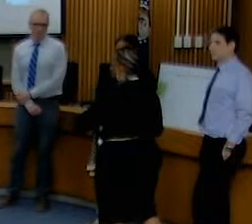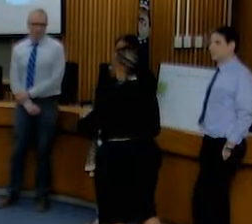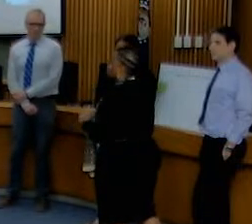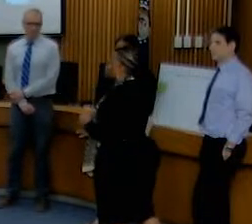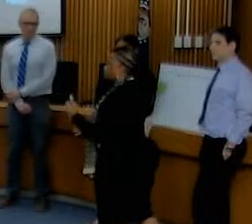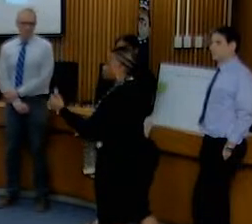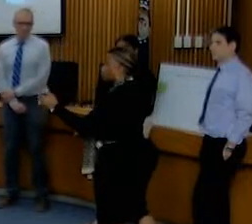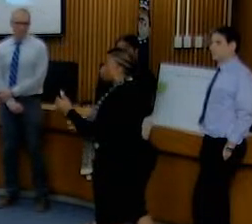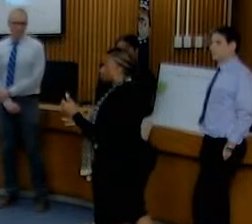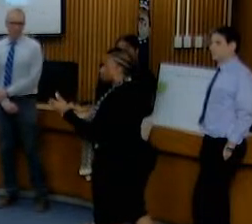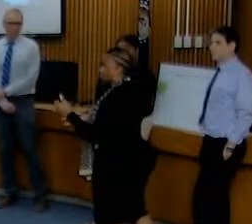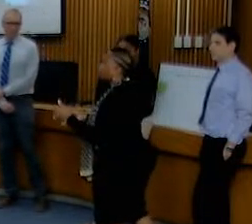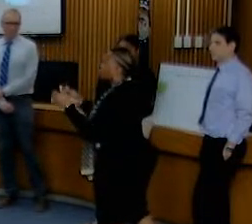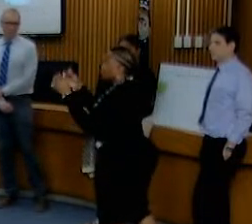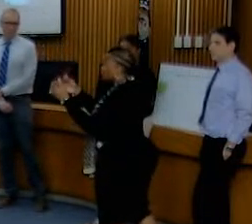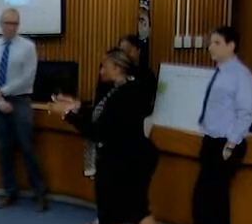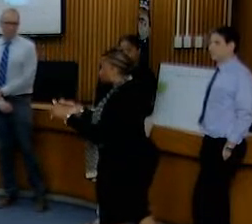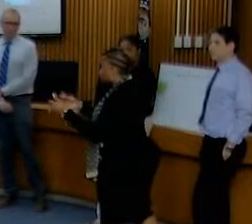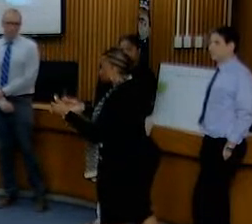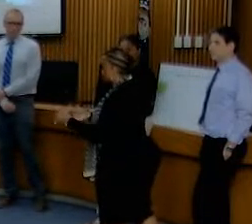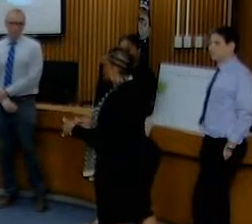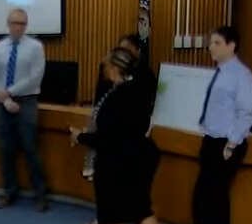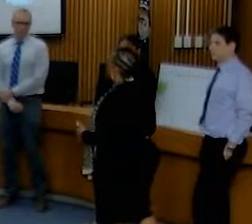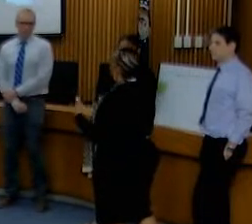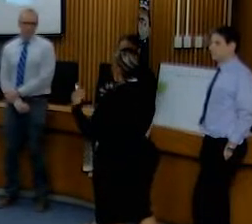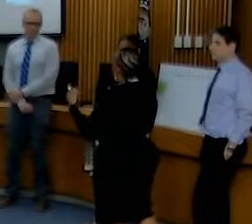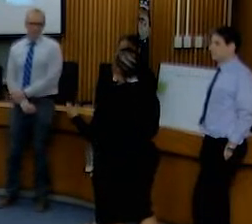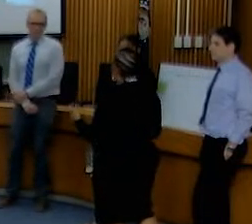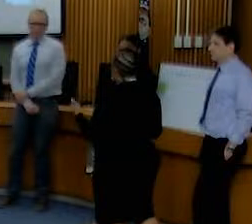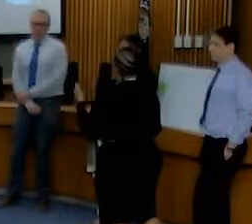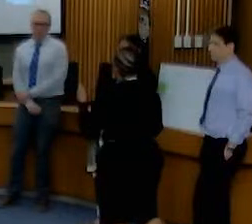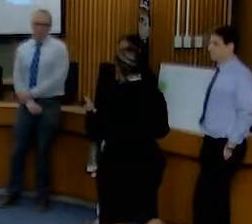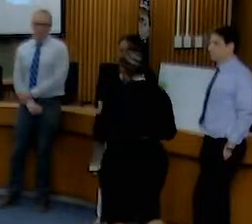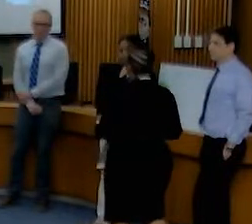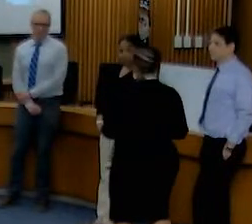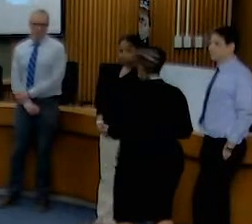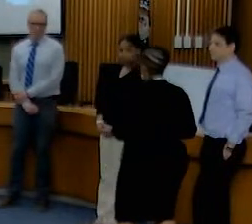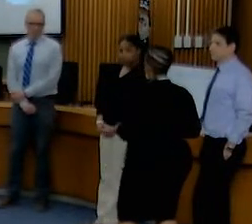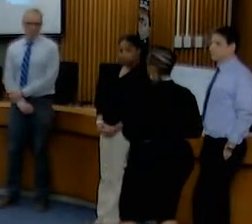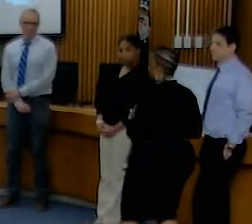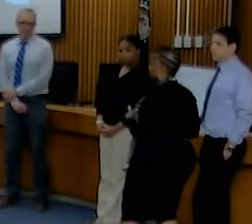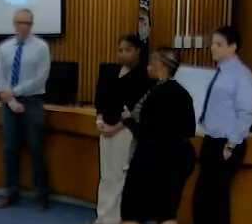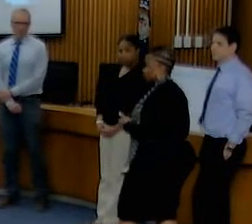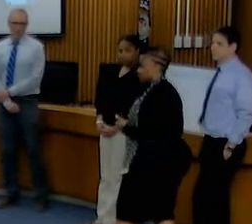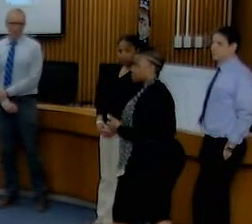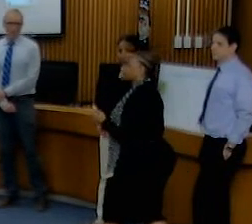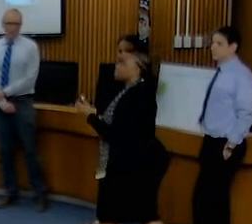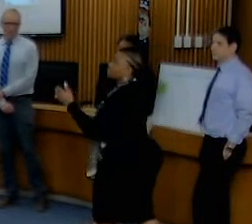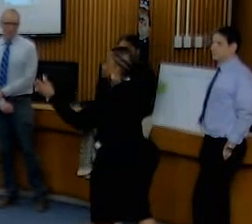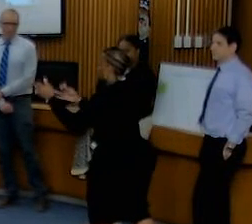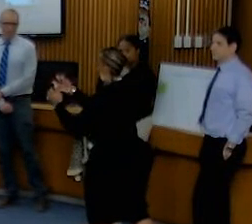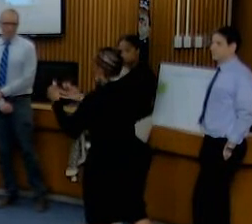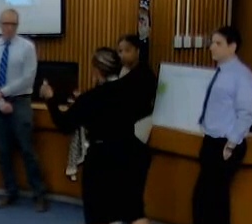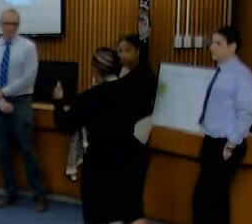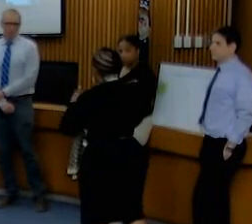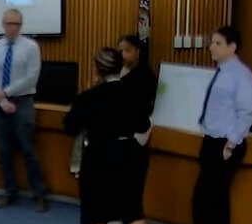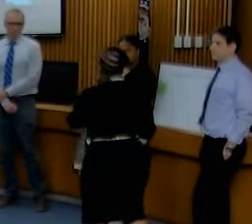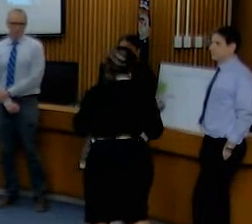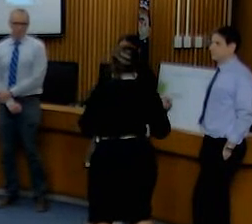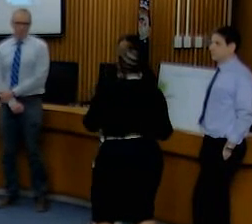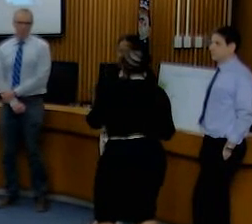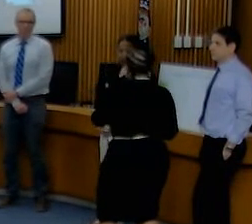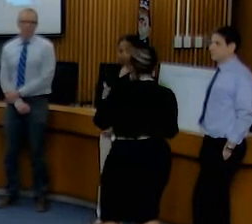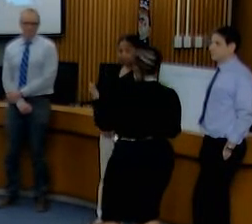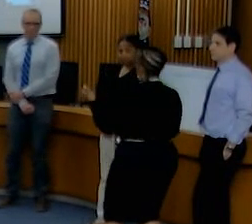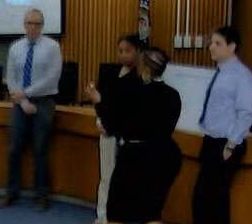of structure to support them with the conversations and with actions that should be taking place versus being told